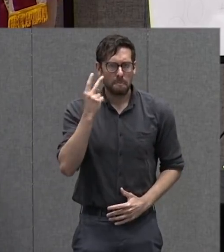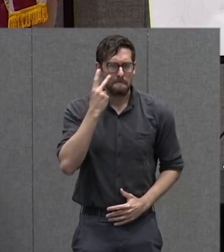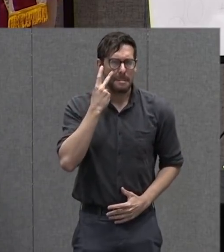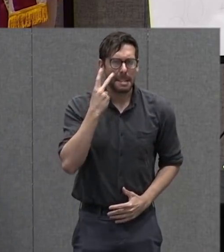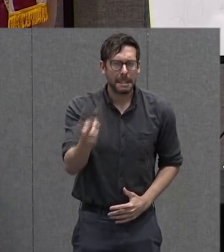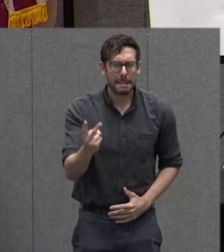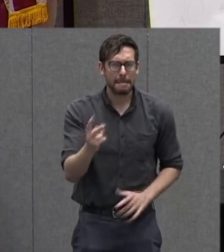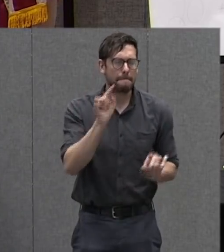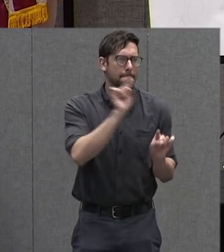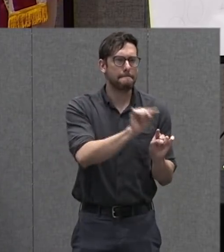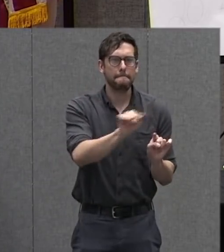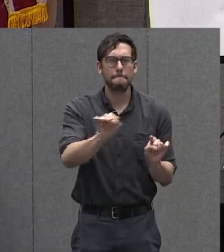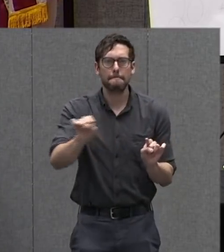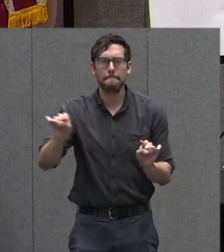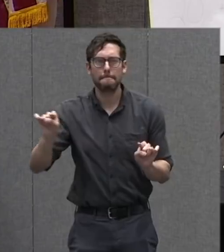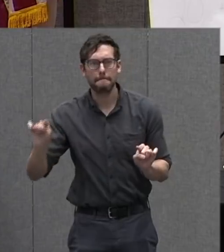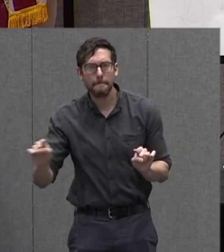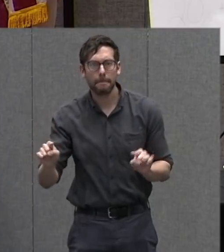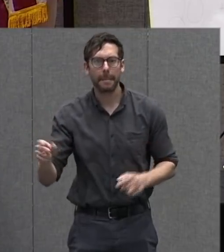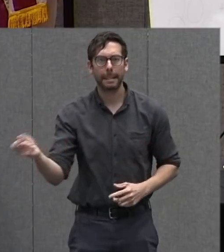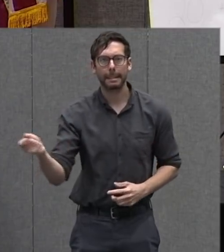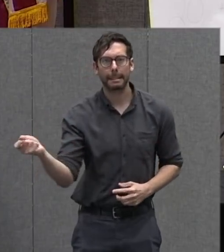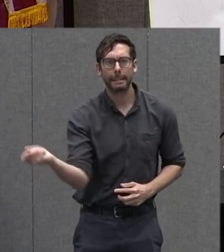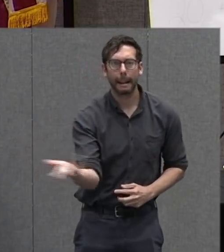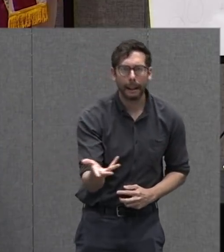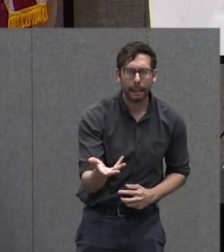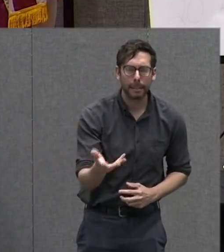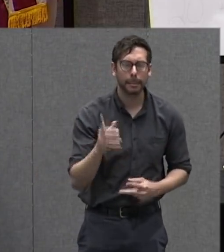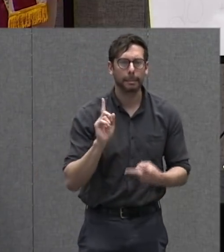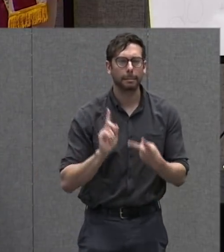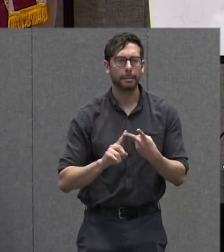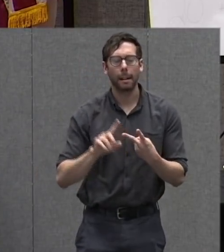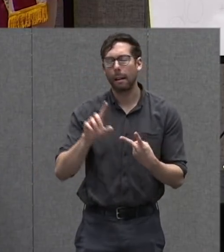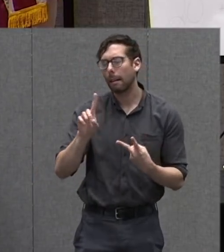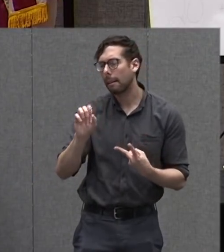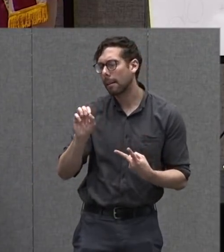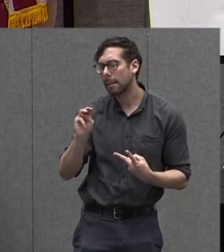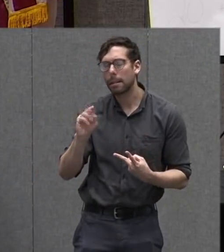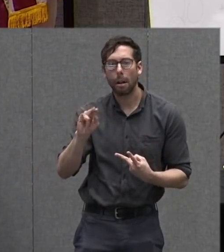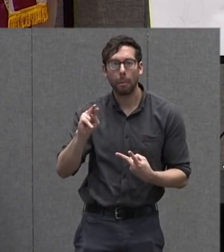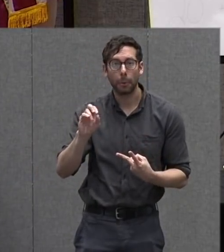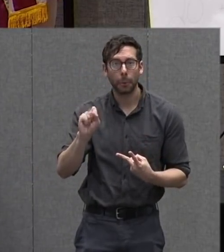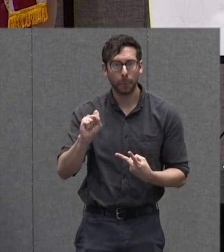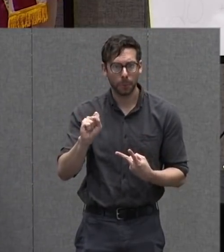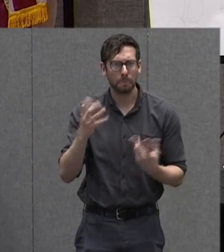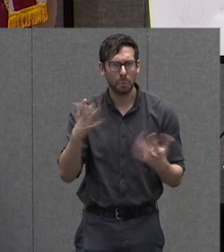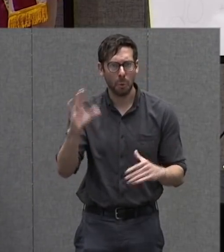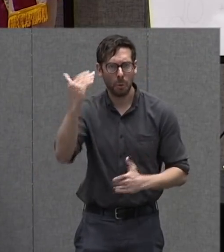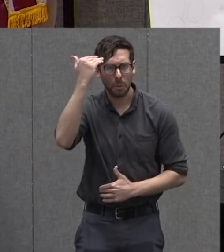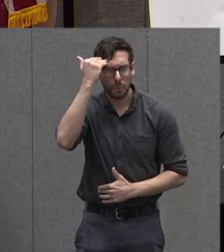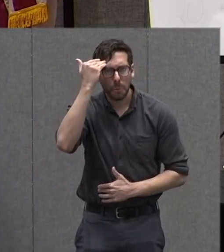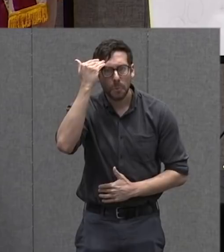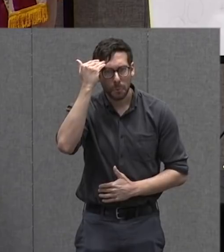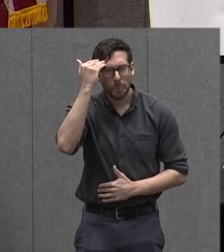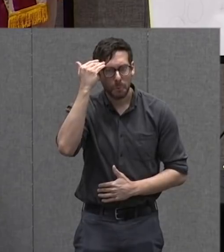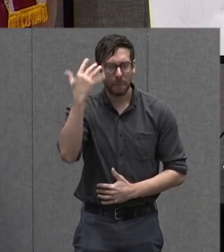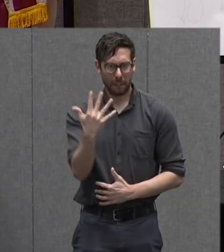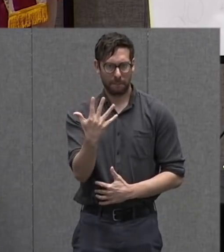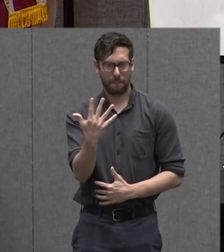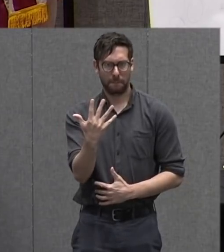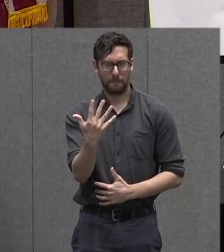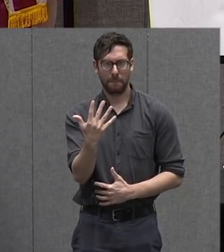dice and on dominoes and in lots of other places. So there's lots of ways to know this is 5, and the important thing to know about this pattern